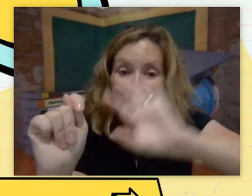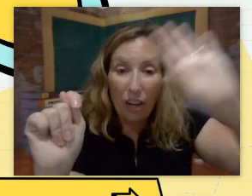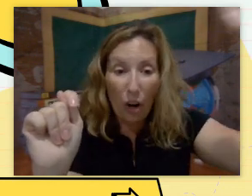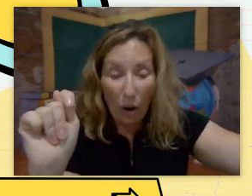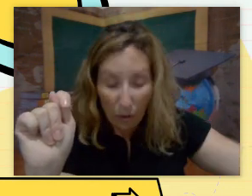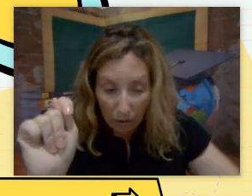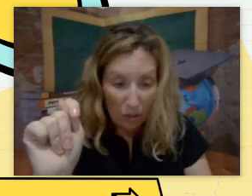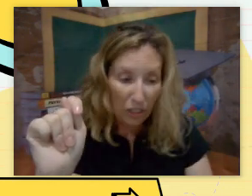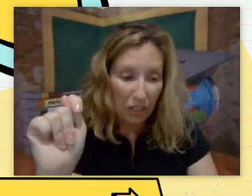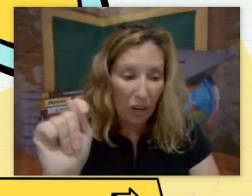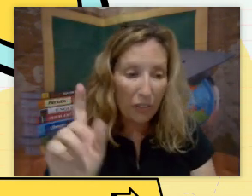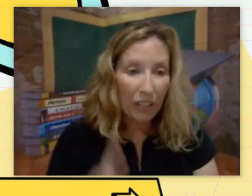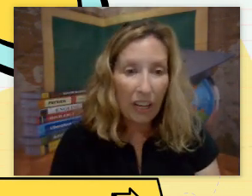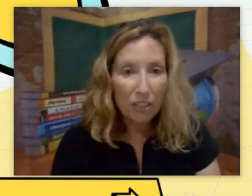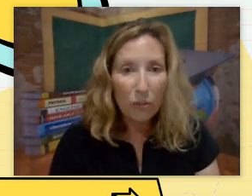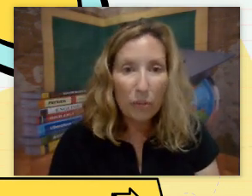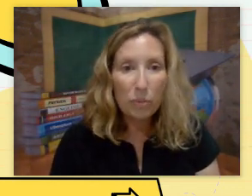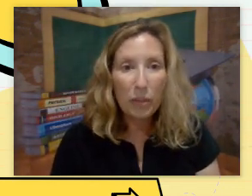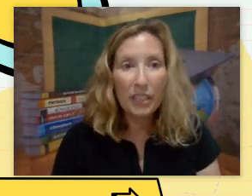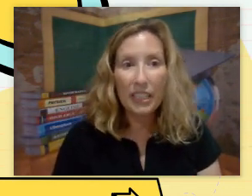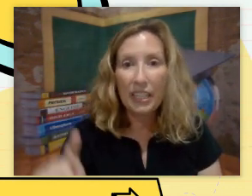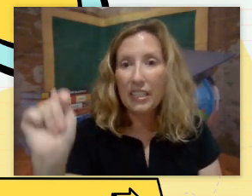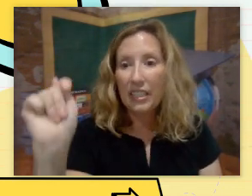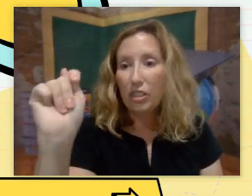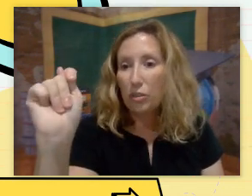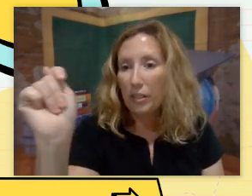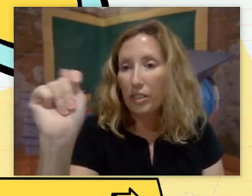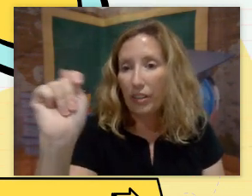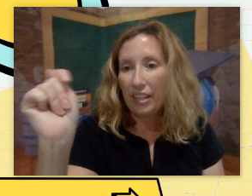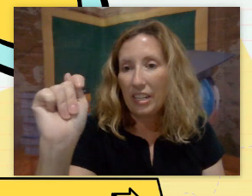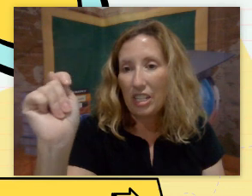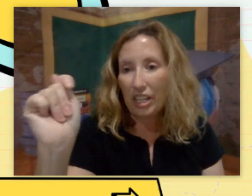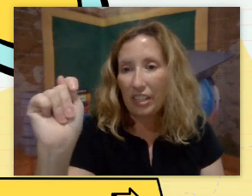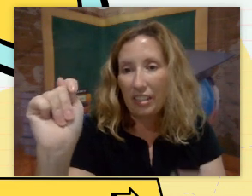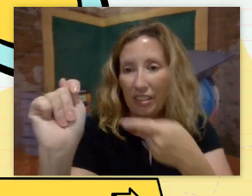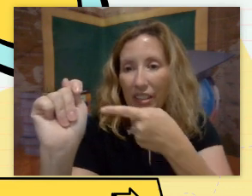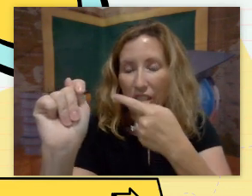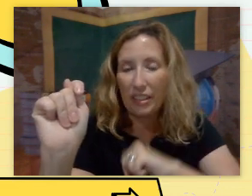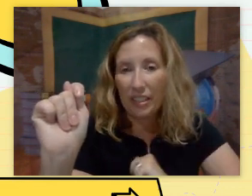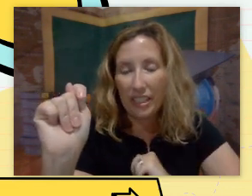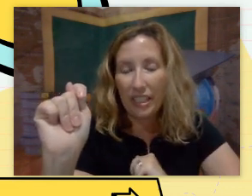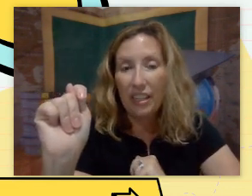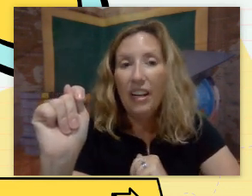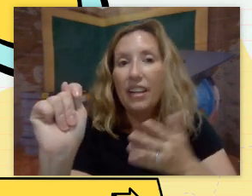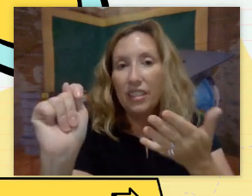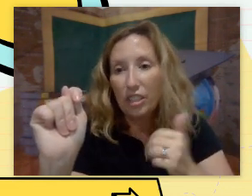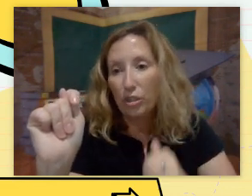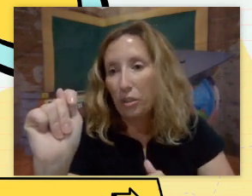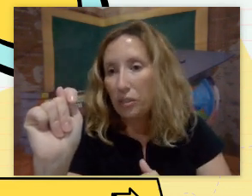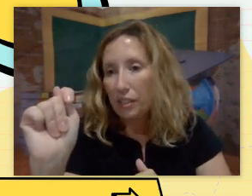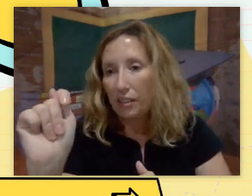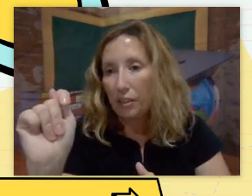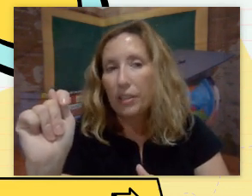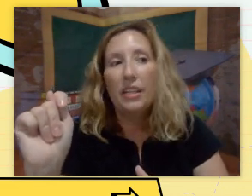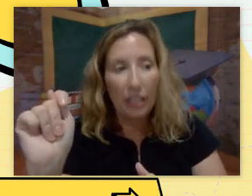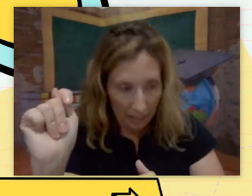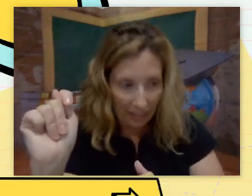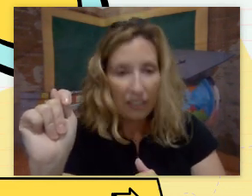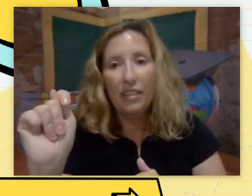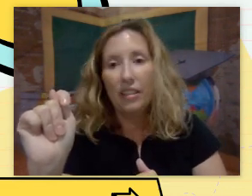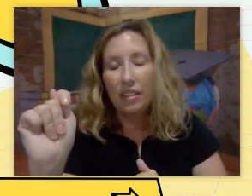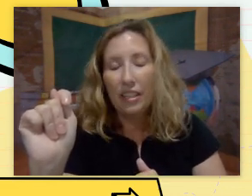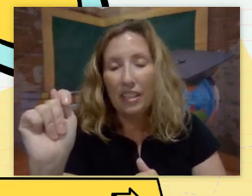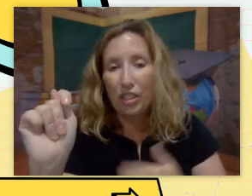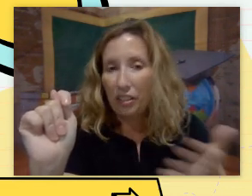lot and overall in just all the classrooms because the kids can just raise their hand and shake it and shake that T. And the teacher knows exactly what they